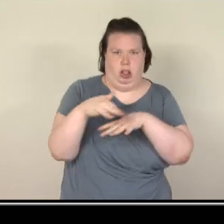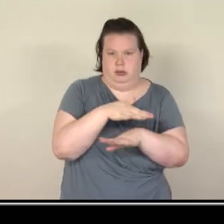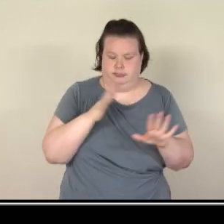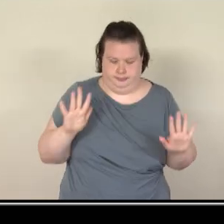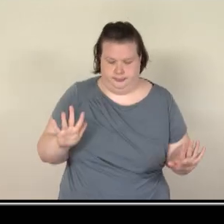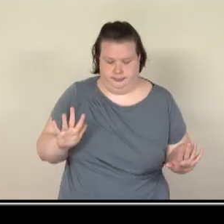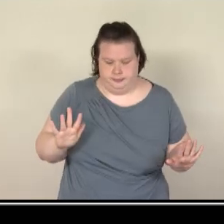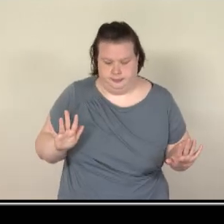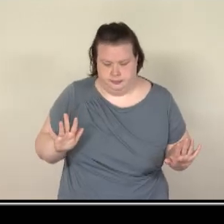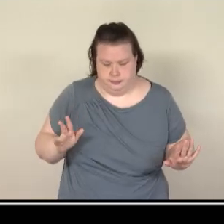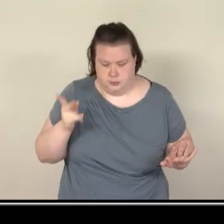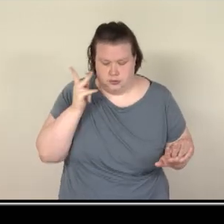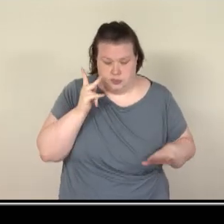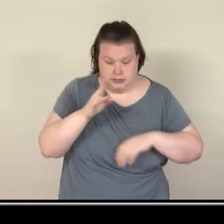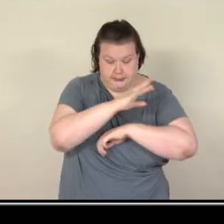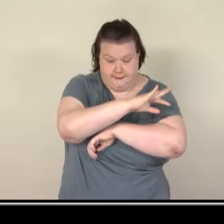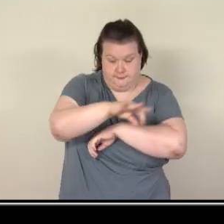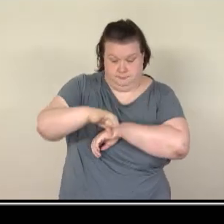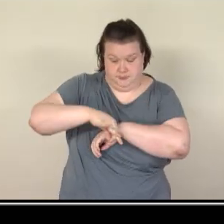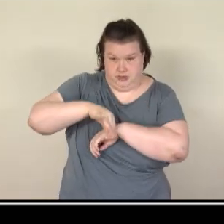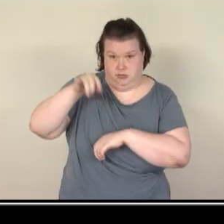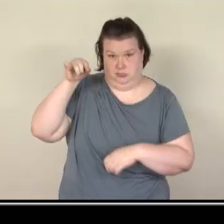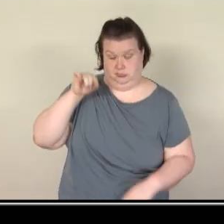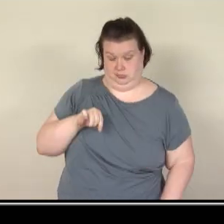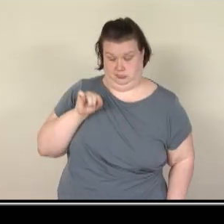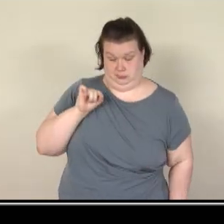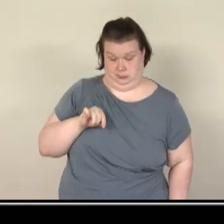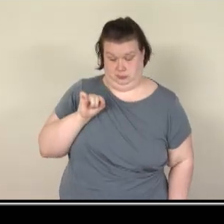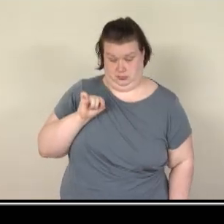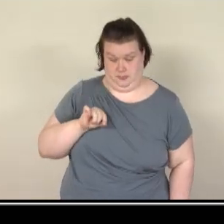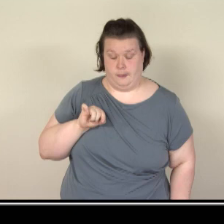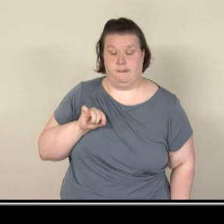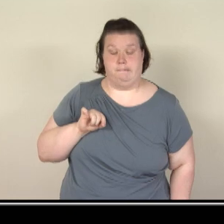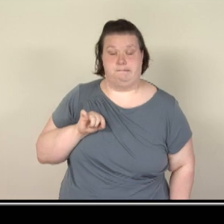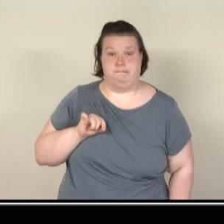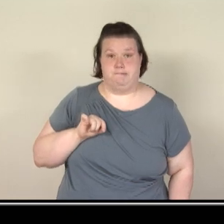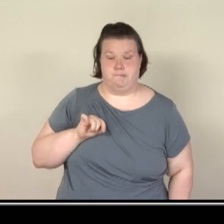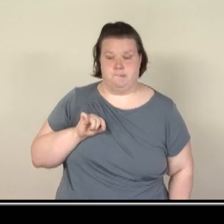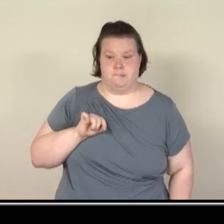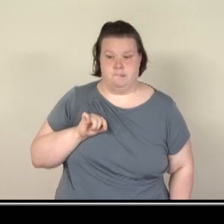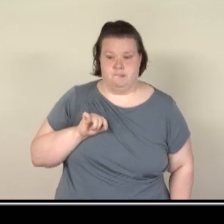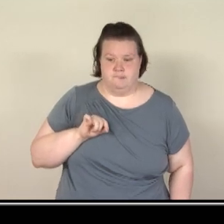very bottom you'll see the field. So we're able to fit a